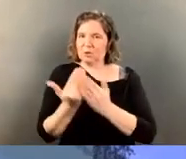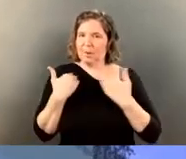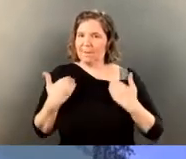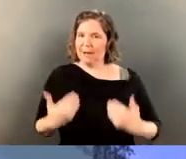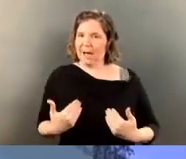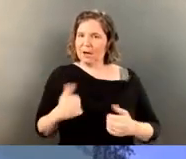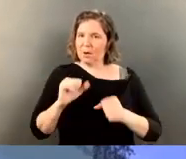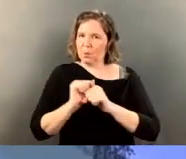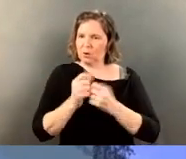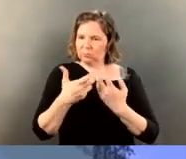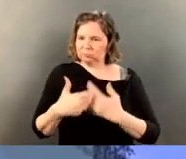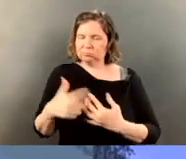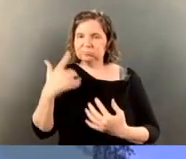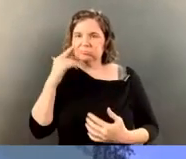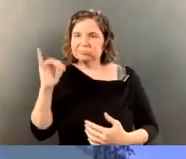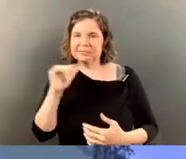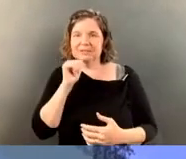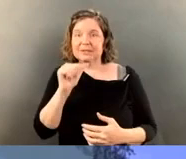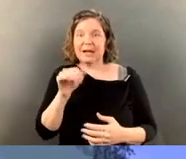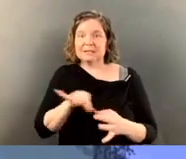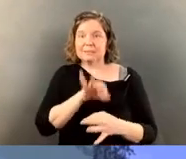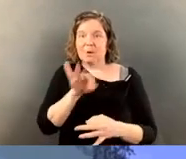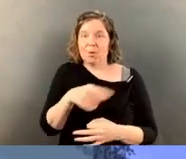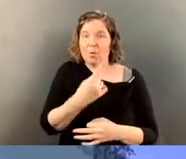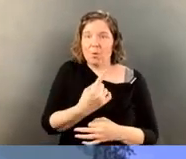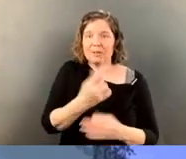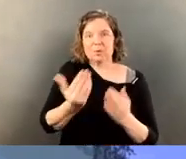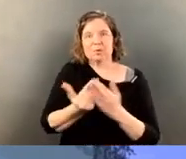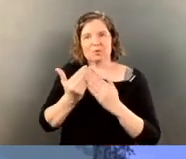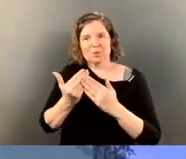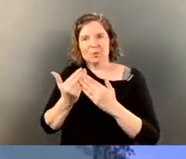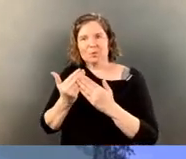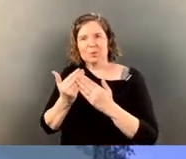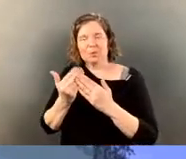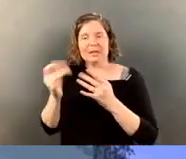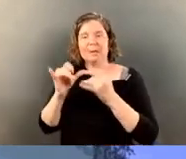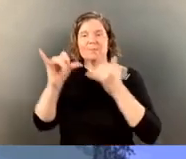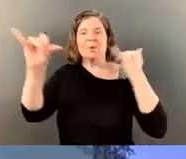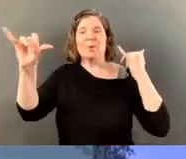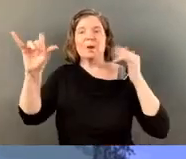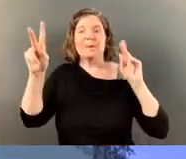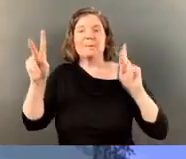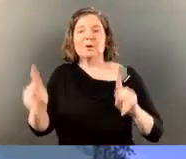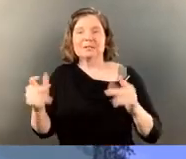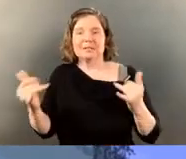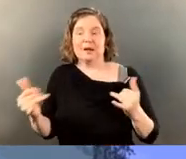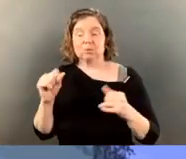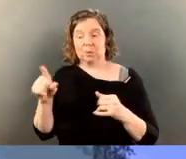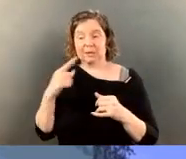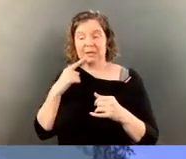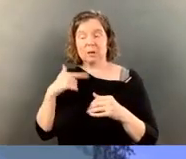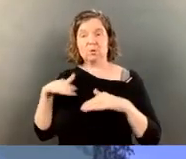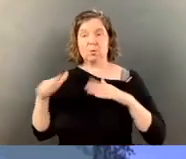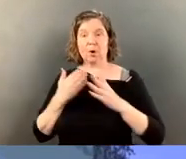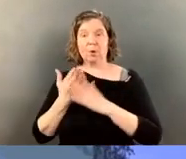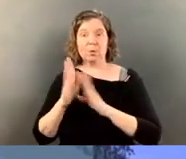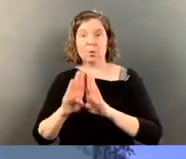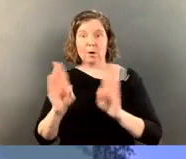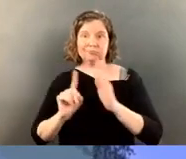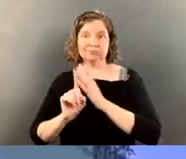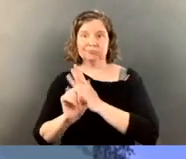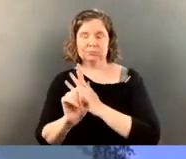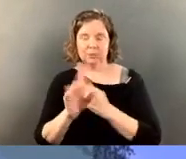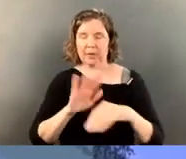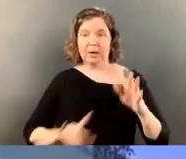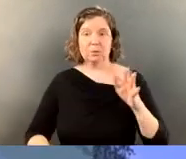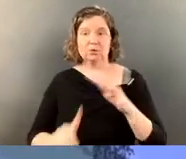body worked. Because he wasn't just spirit. He was a new immortal person. And so he would like walk through walls, and then he would